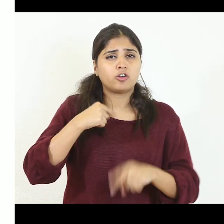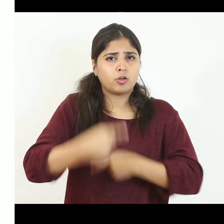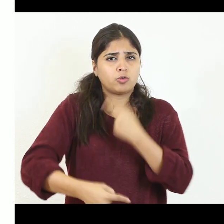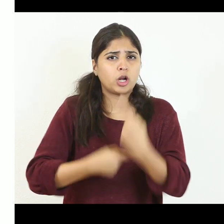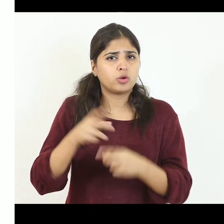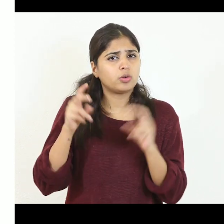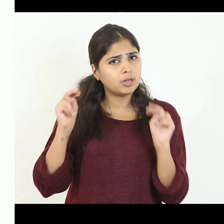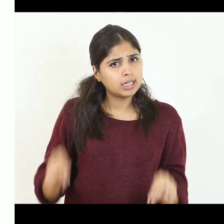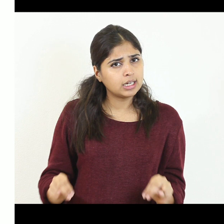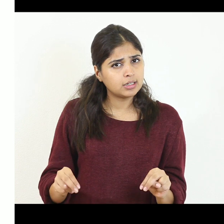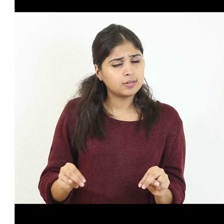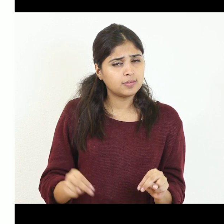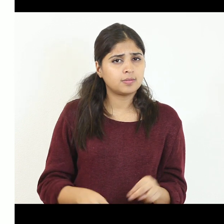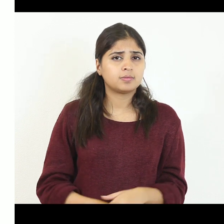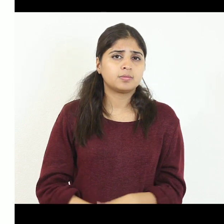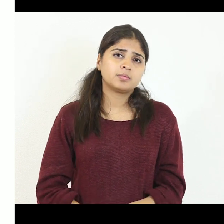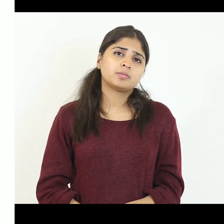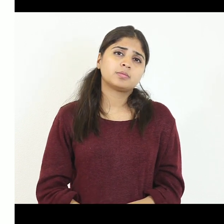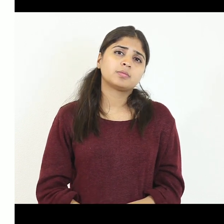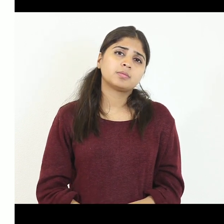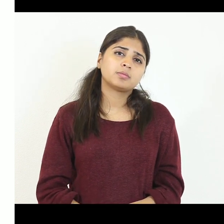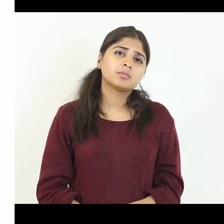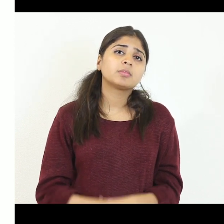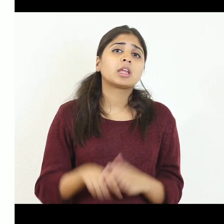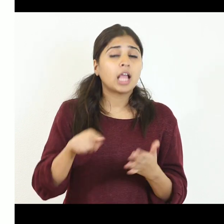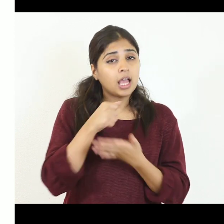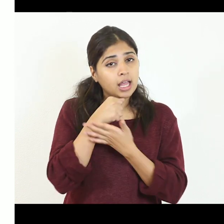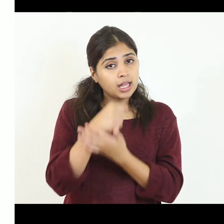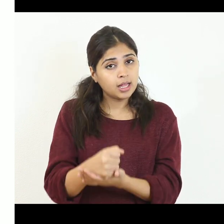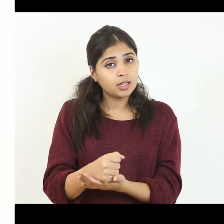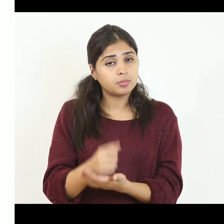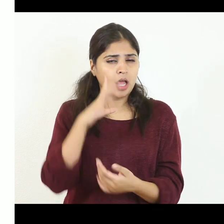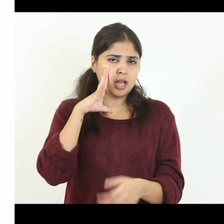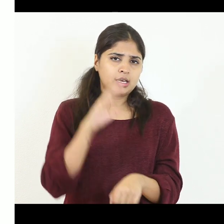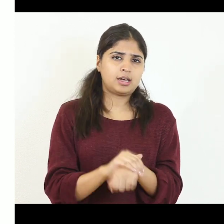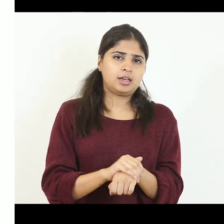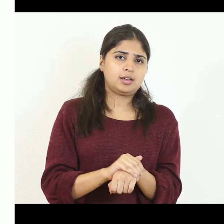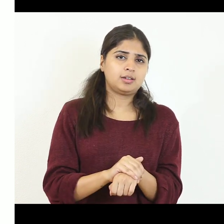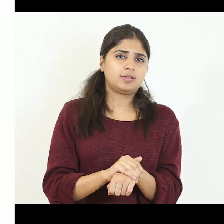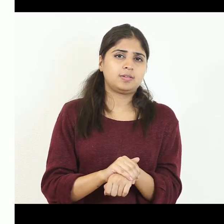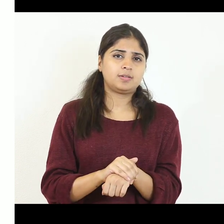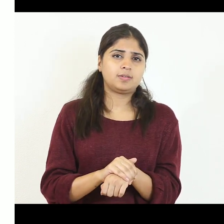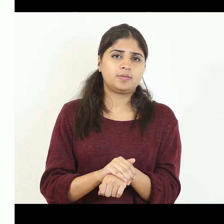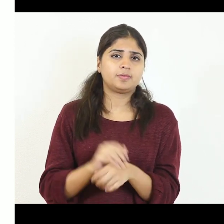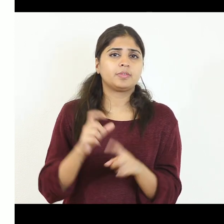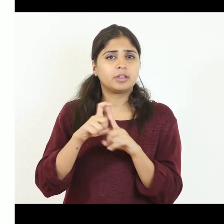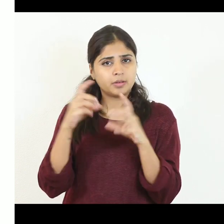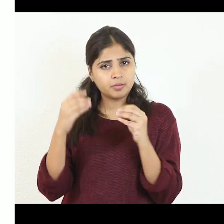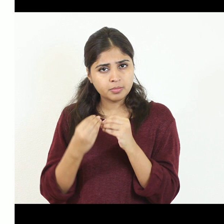identifying database and objects in scope for compliance and security projects.